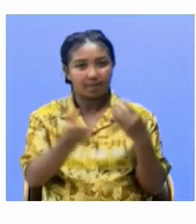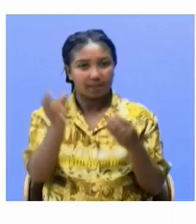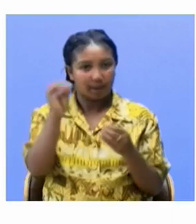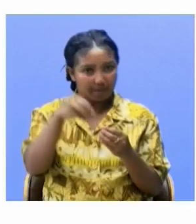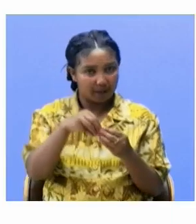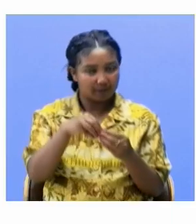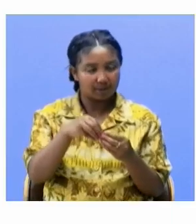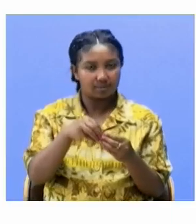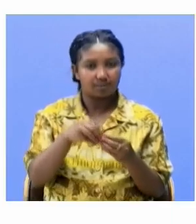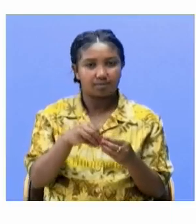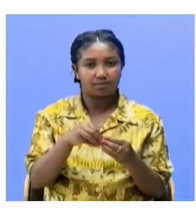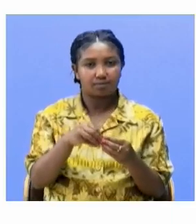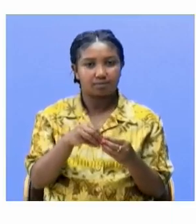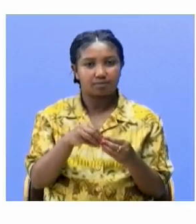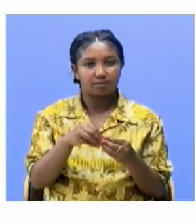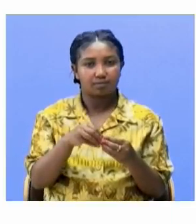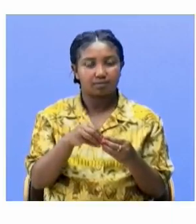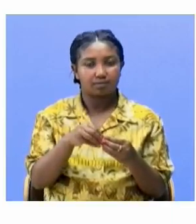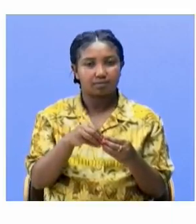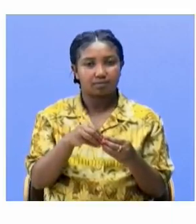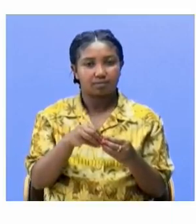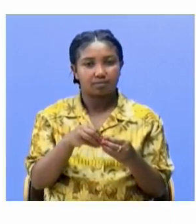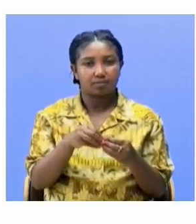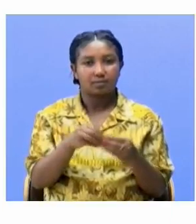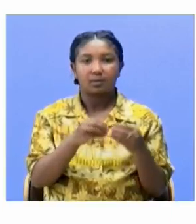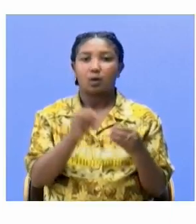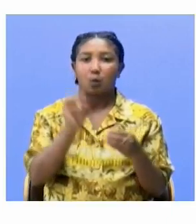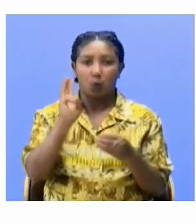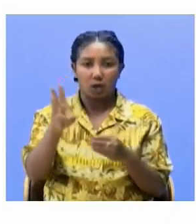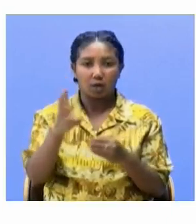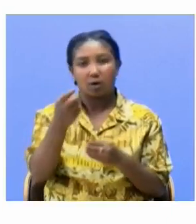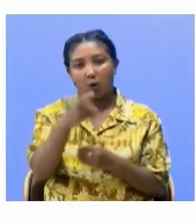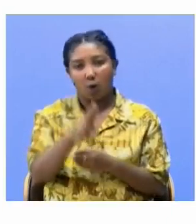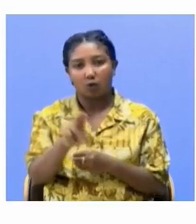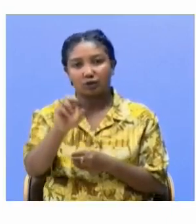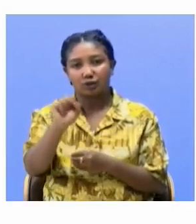plus will or shall,